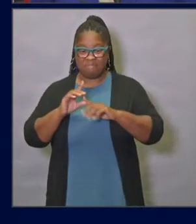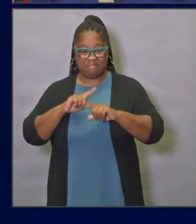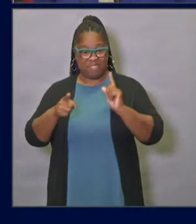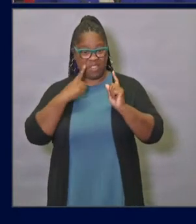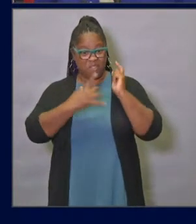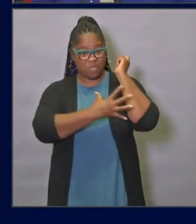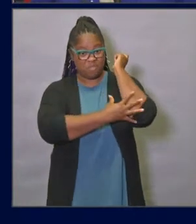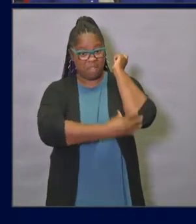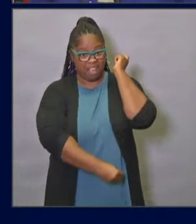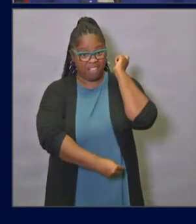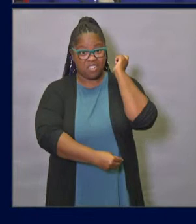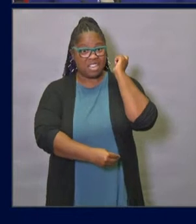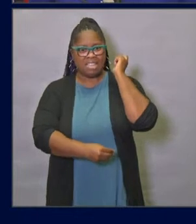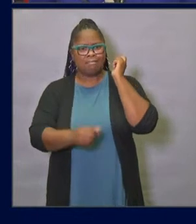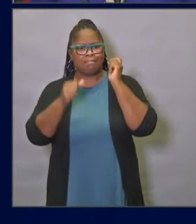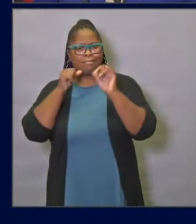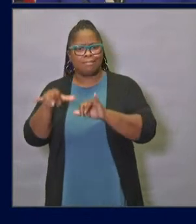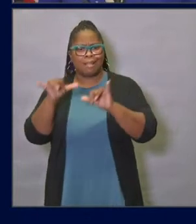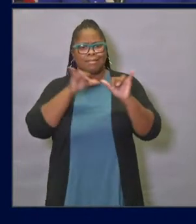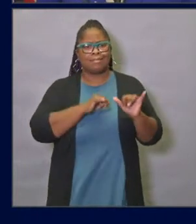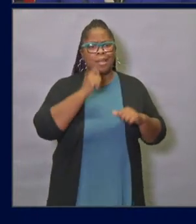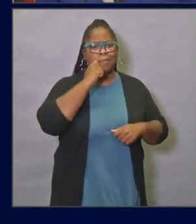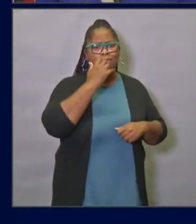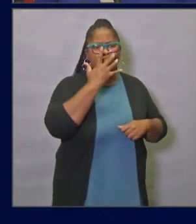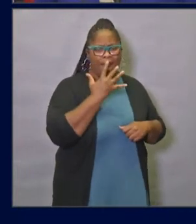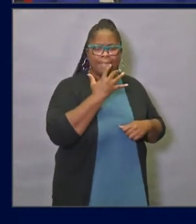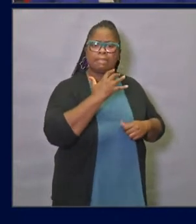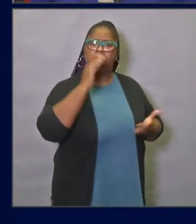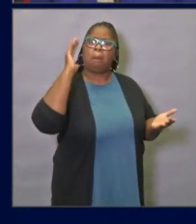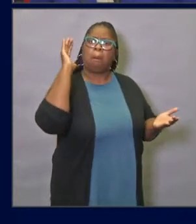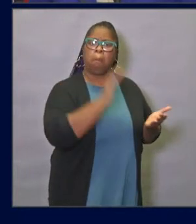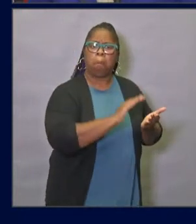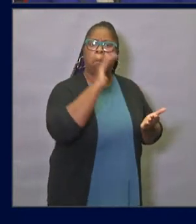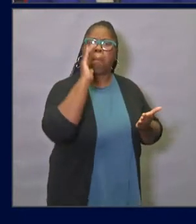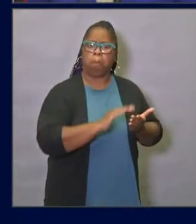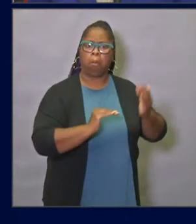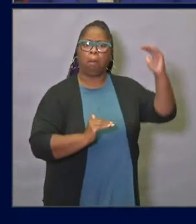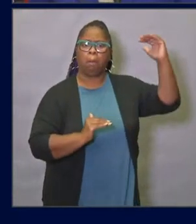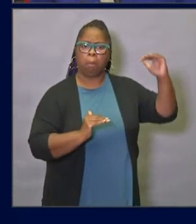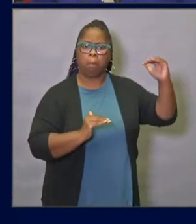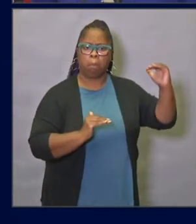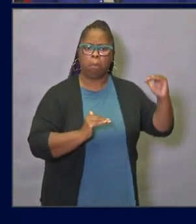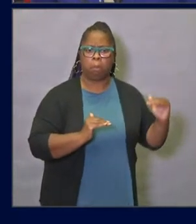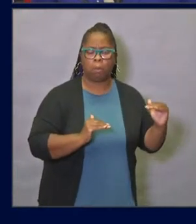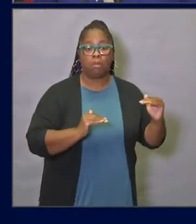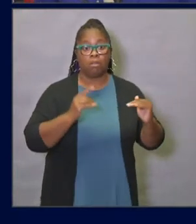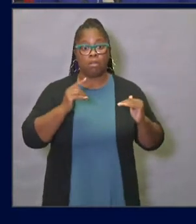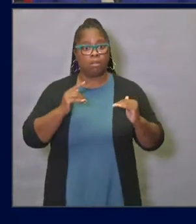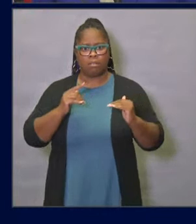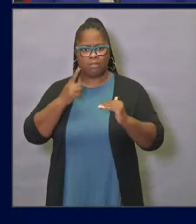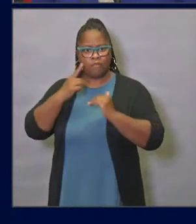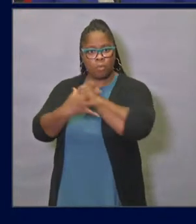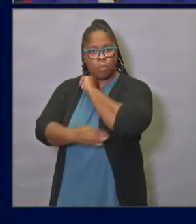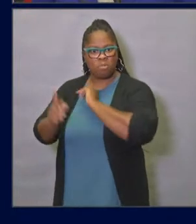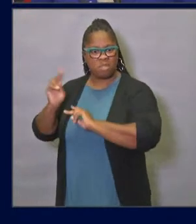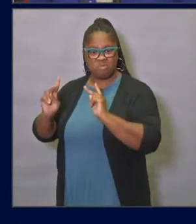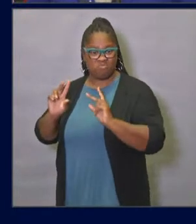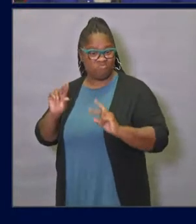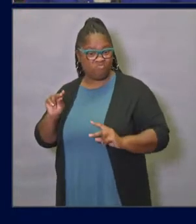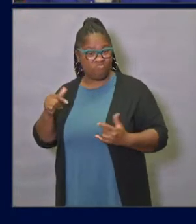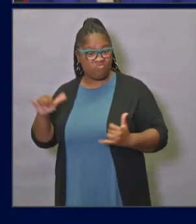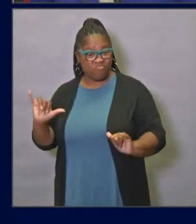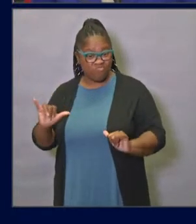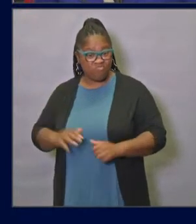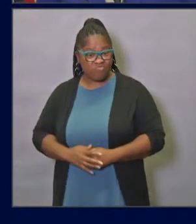here in a similar manner as when we looked at case rates by race and ethnicity. At the July peak, cases among